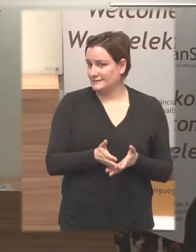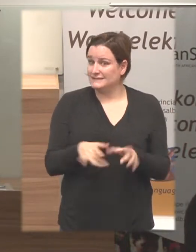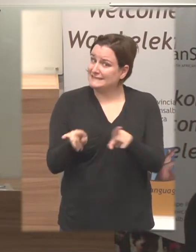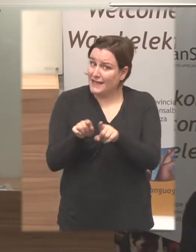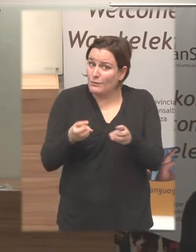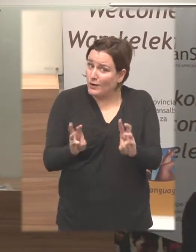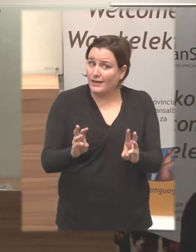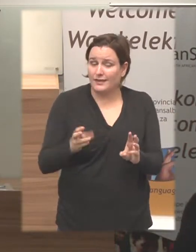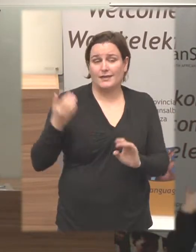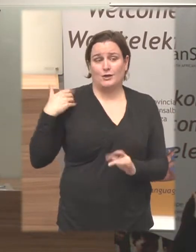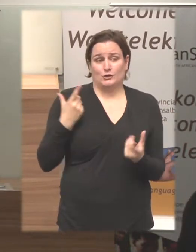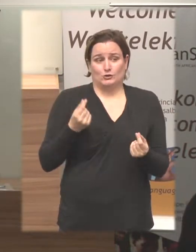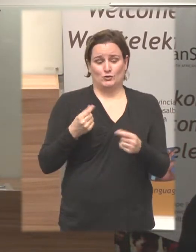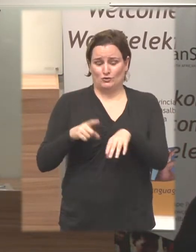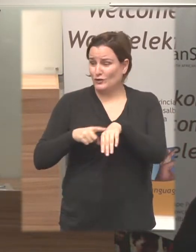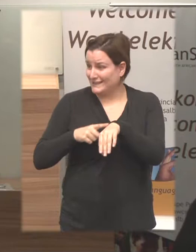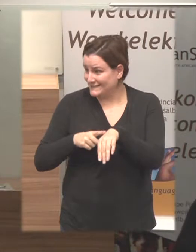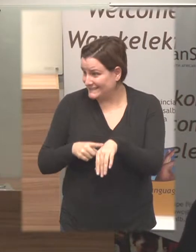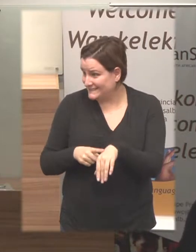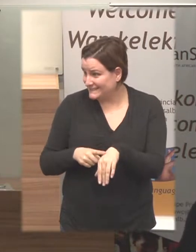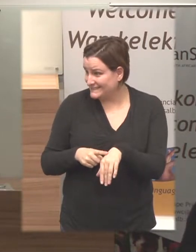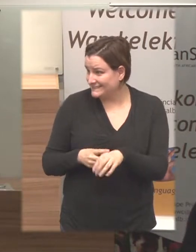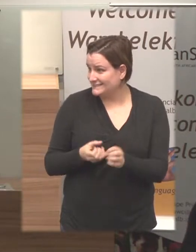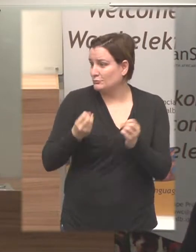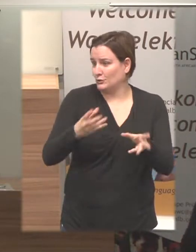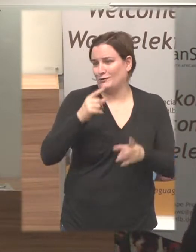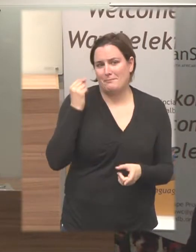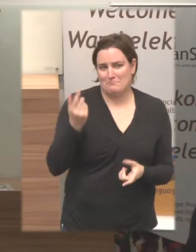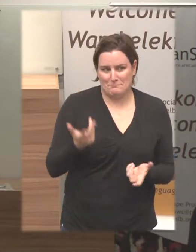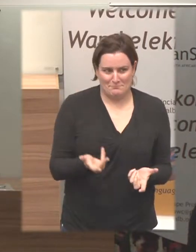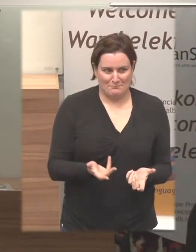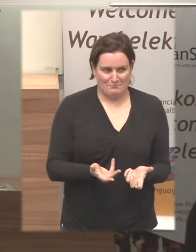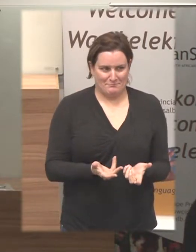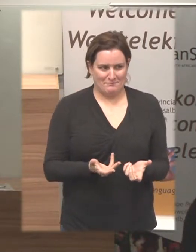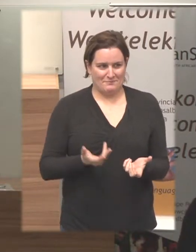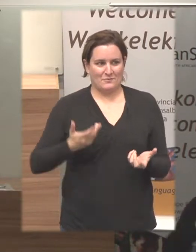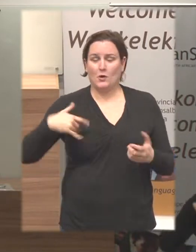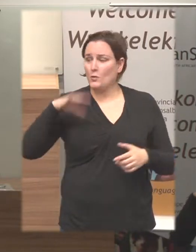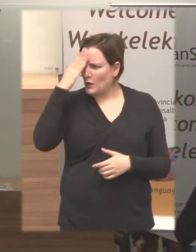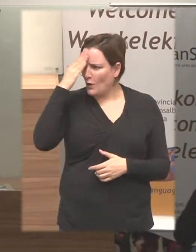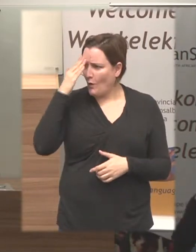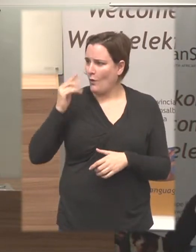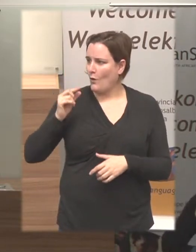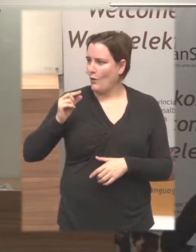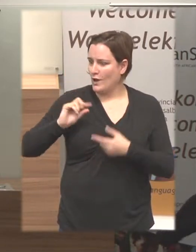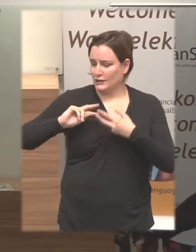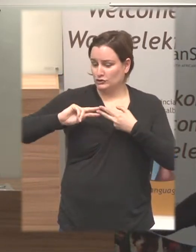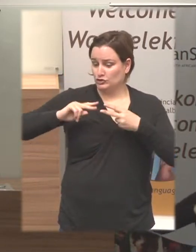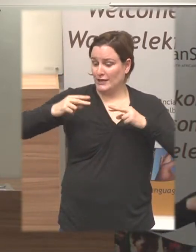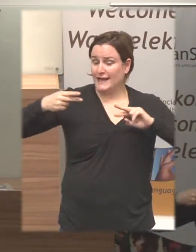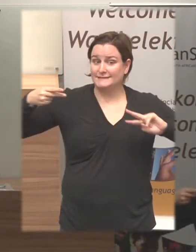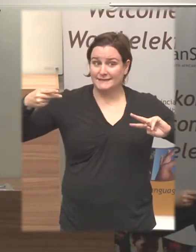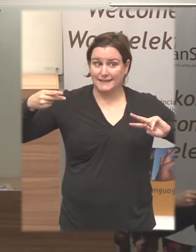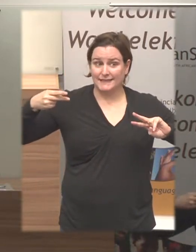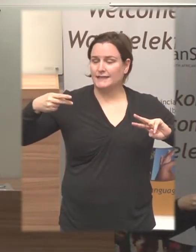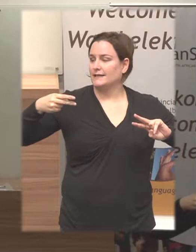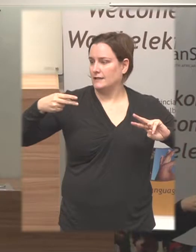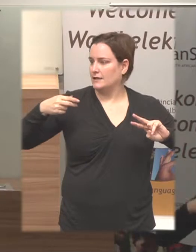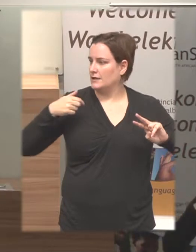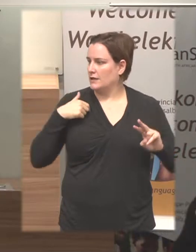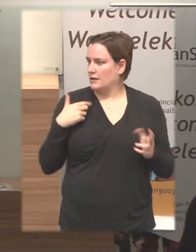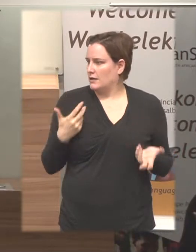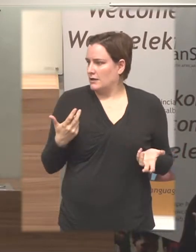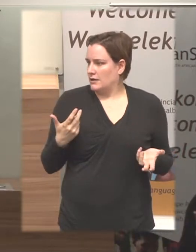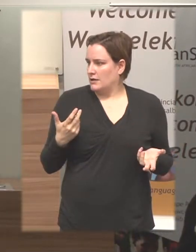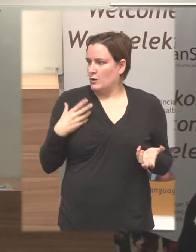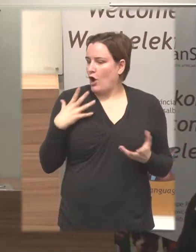constructed race in the sense that we know that genetically we can't find a race gene,